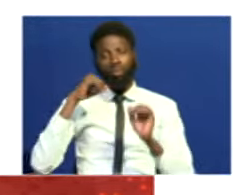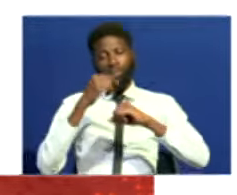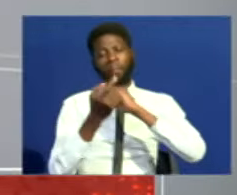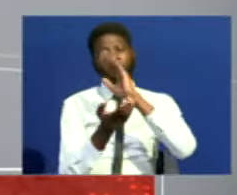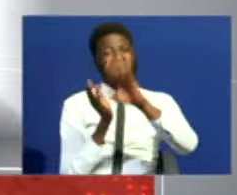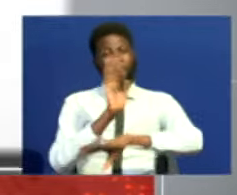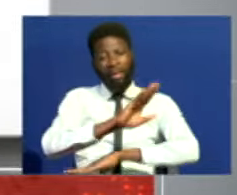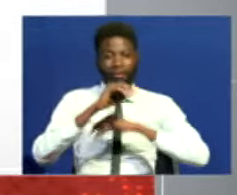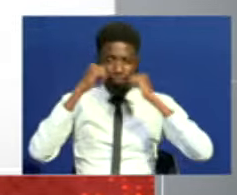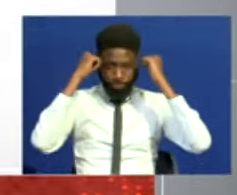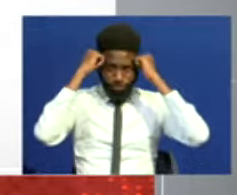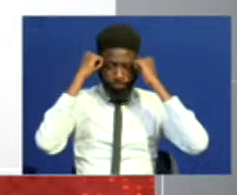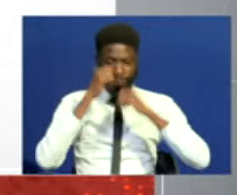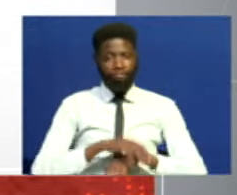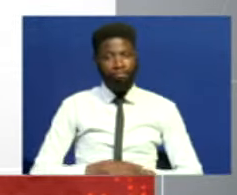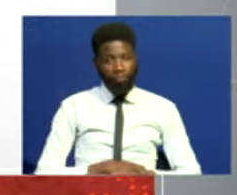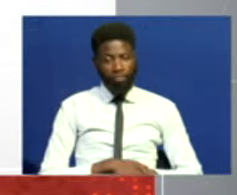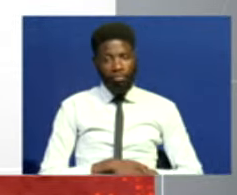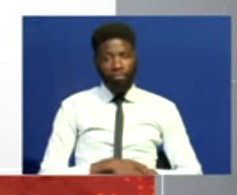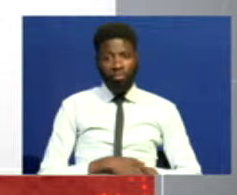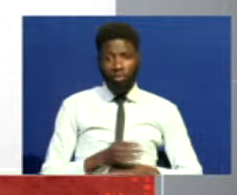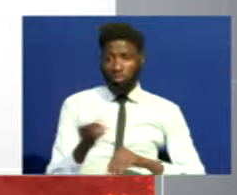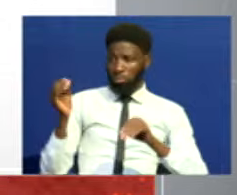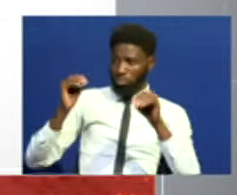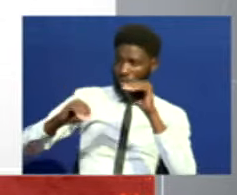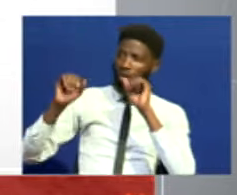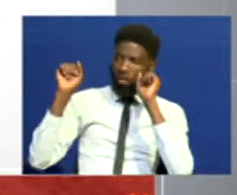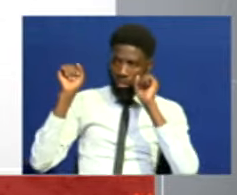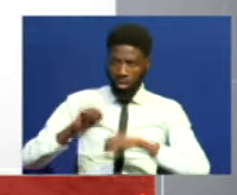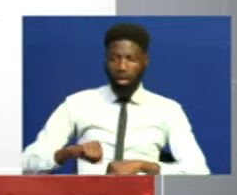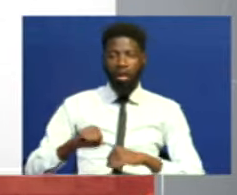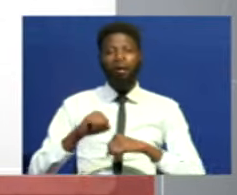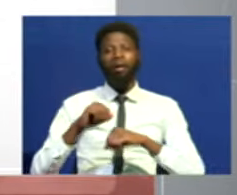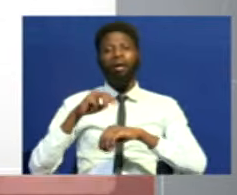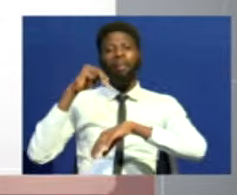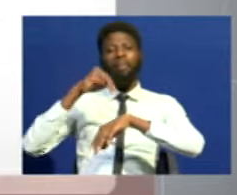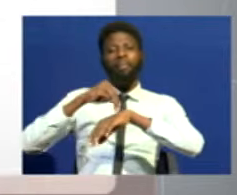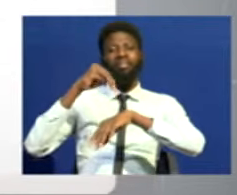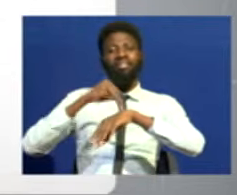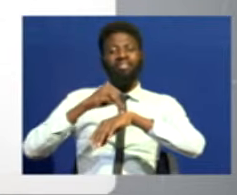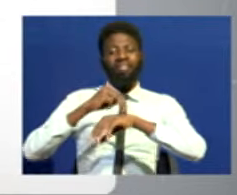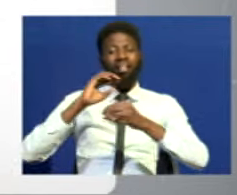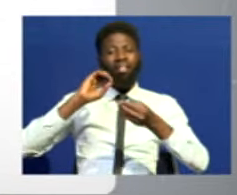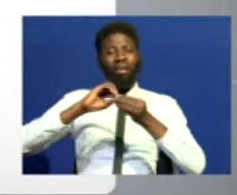studies. Contributions towards the bill can be channeled to M-Pesa till number